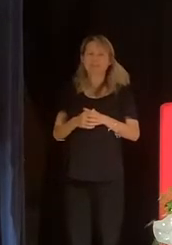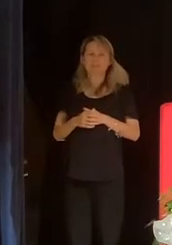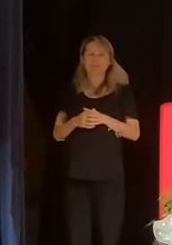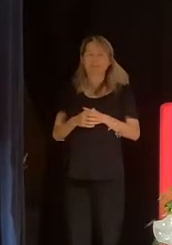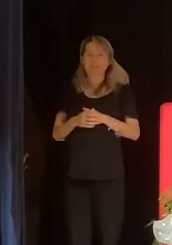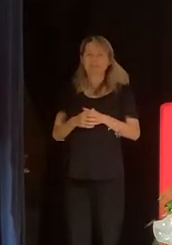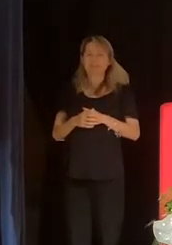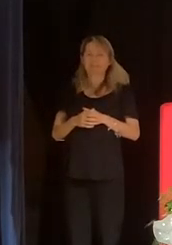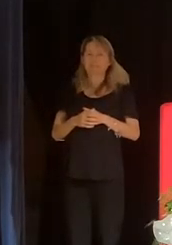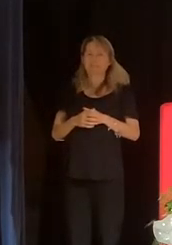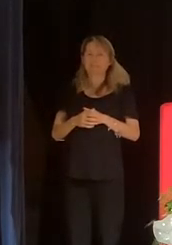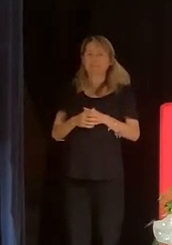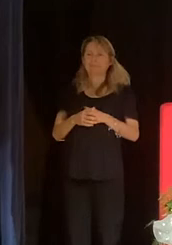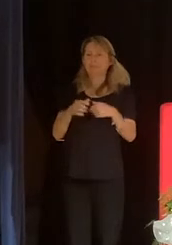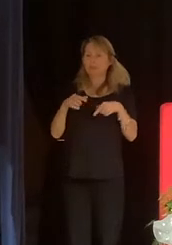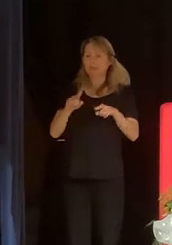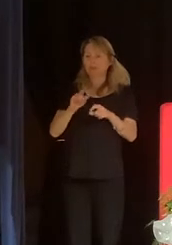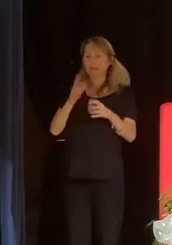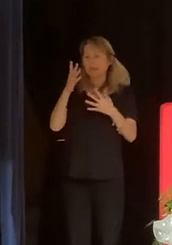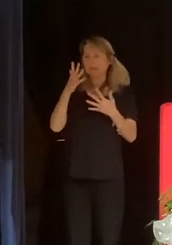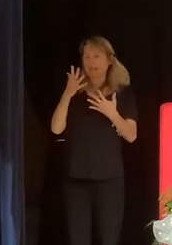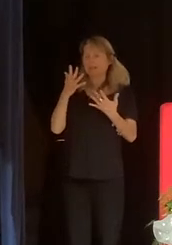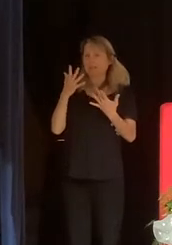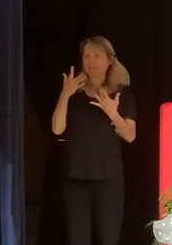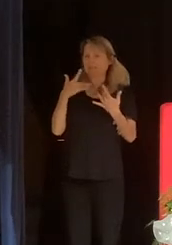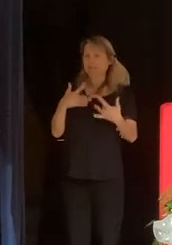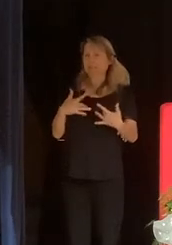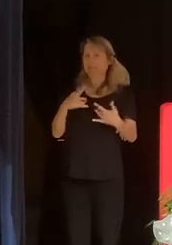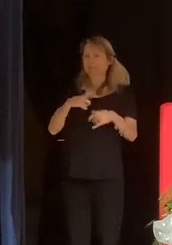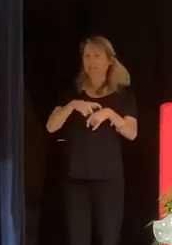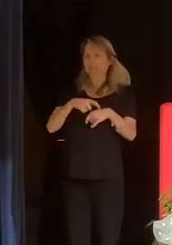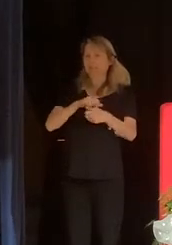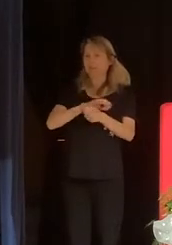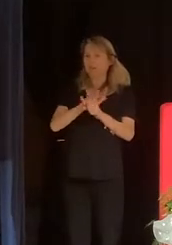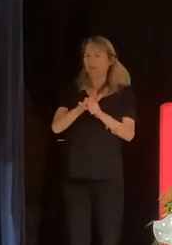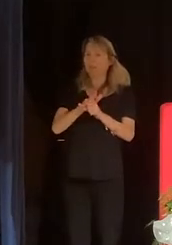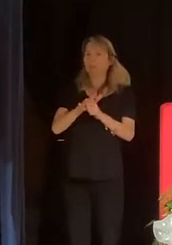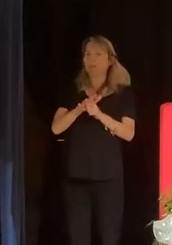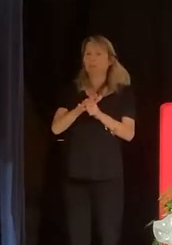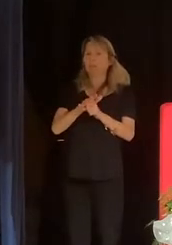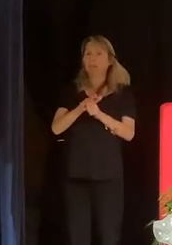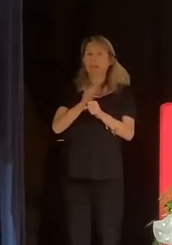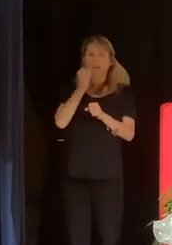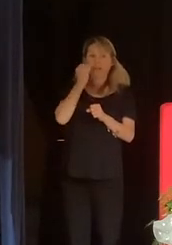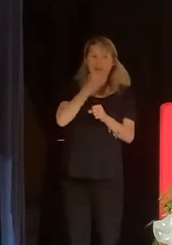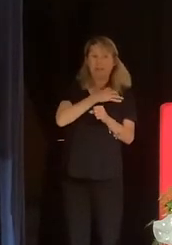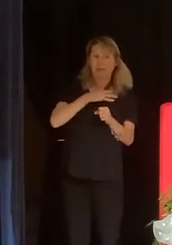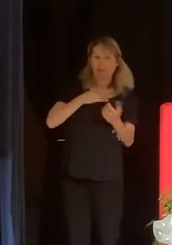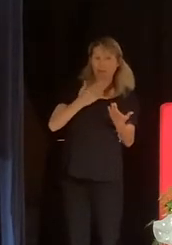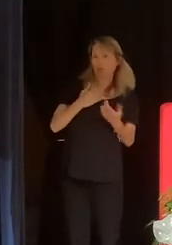During the dark days of the pandemic, as long as staff were here, you were here.